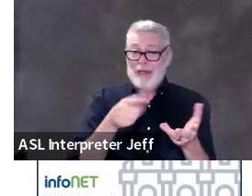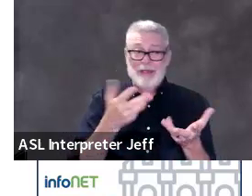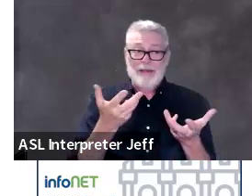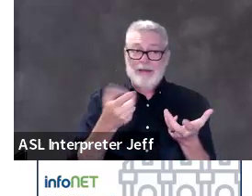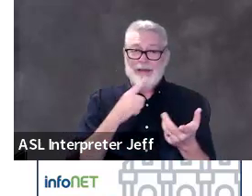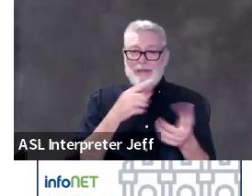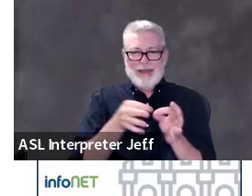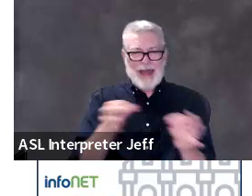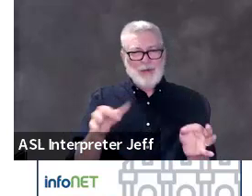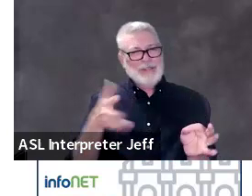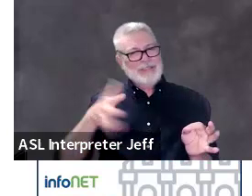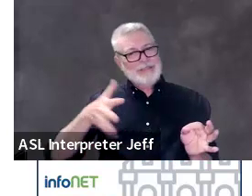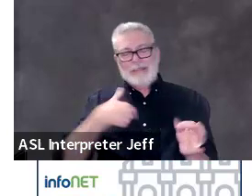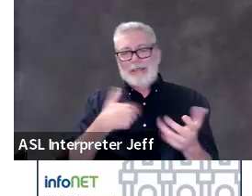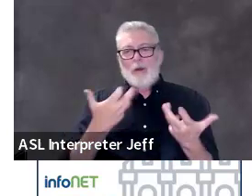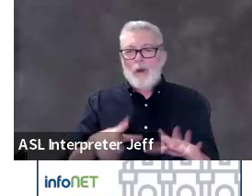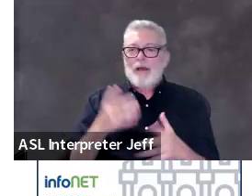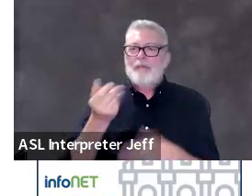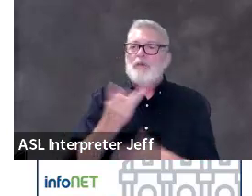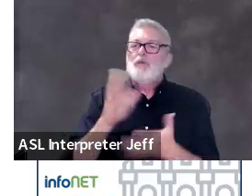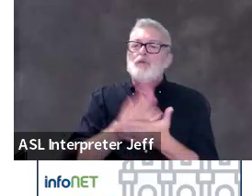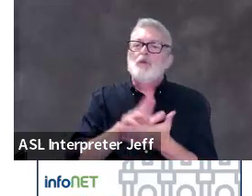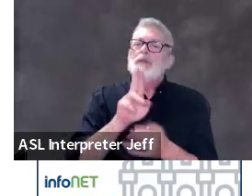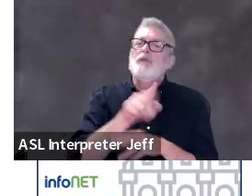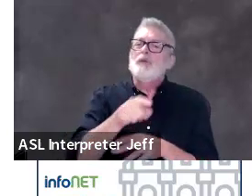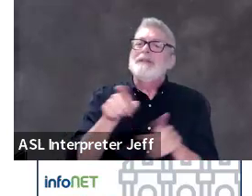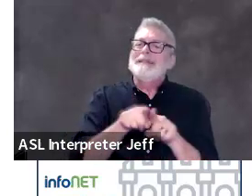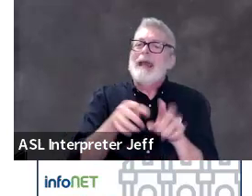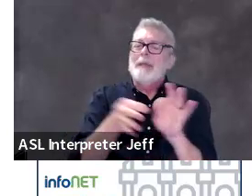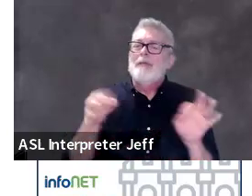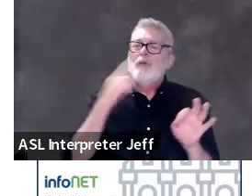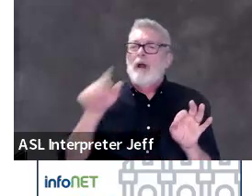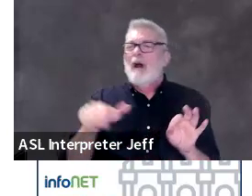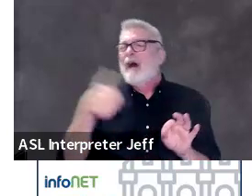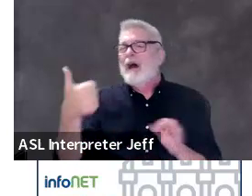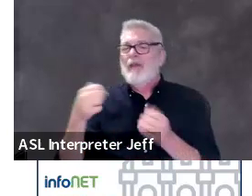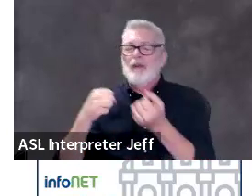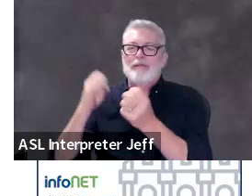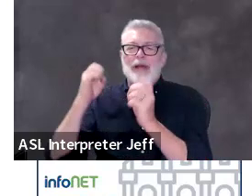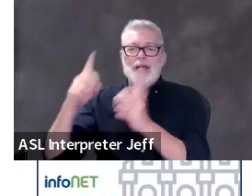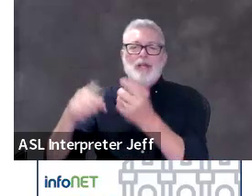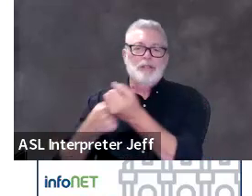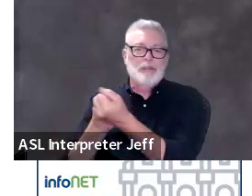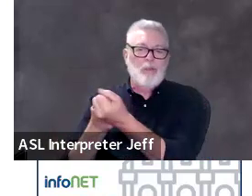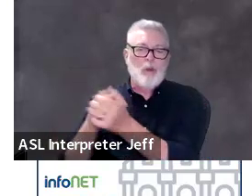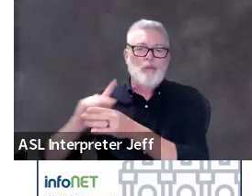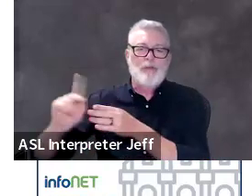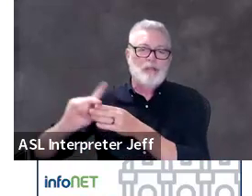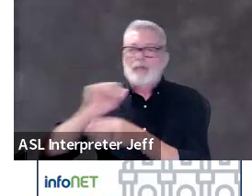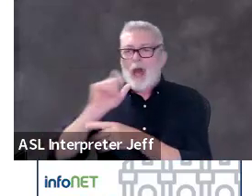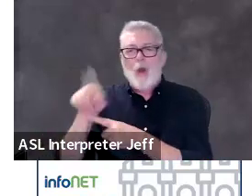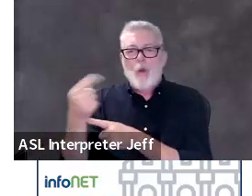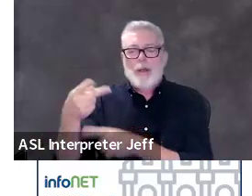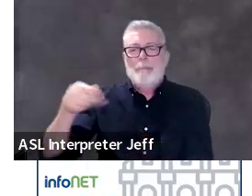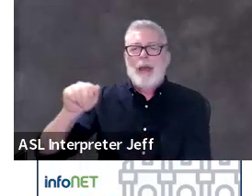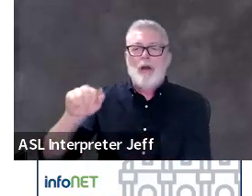wanted, because some schools had used that for other educational support professionals, not just paraeducators, so they